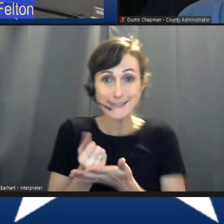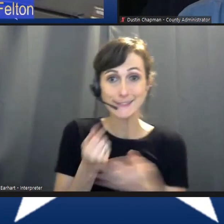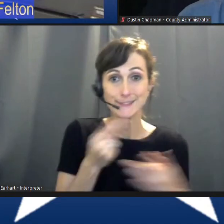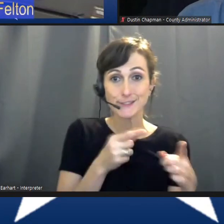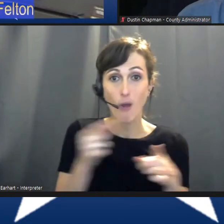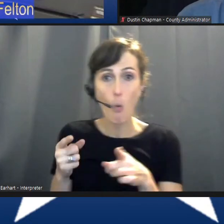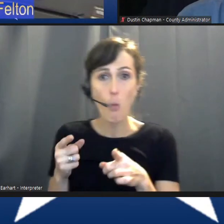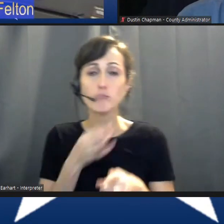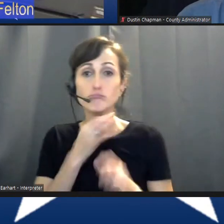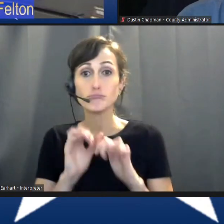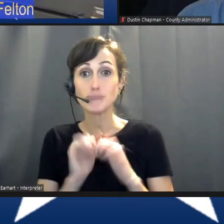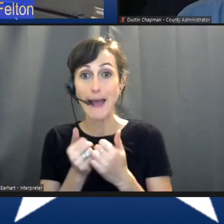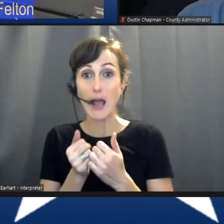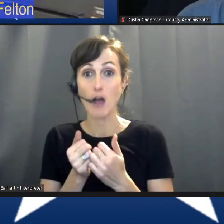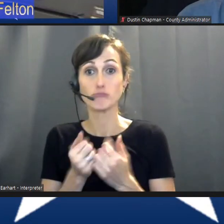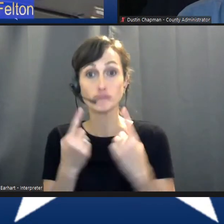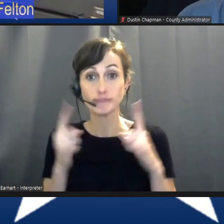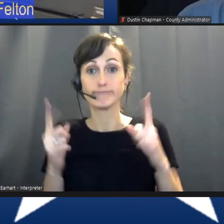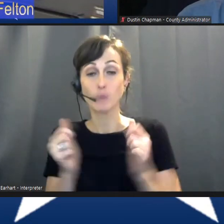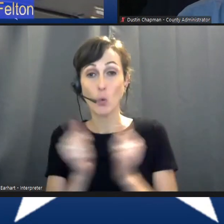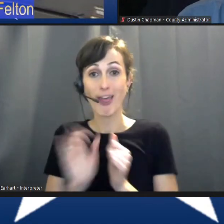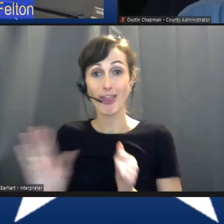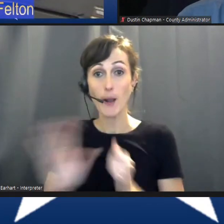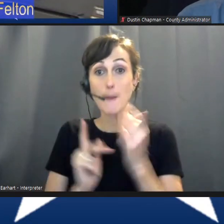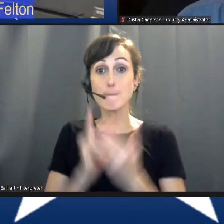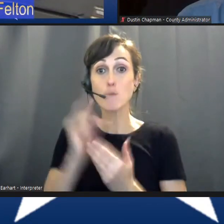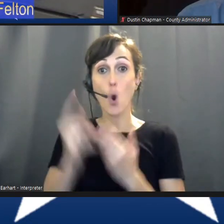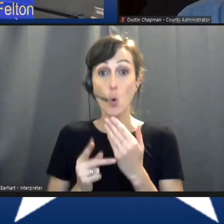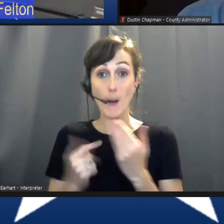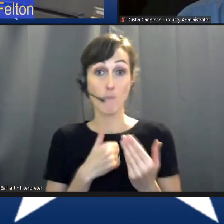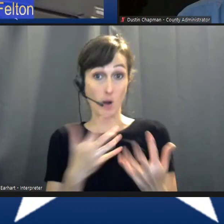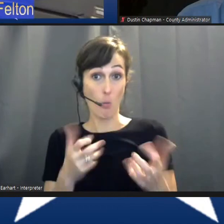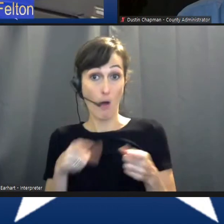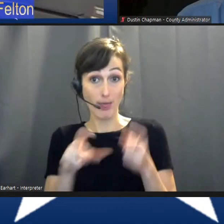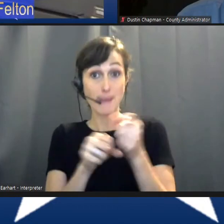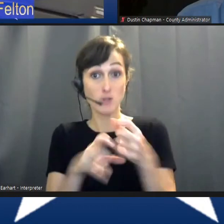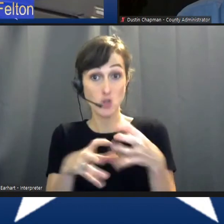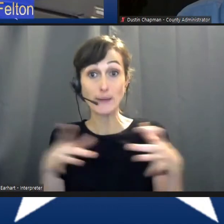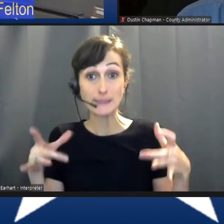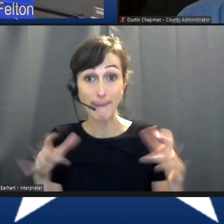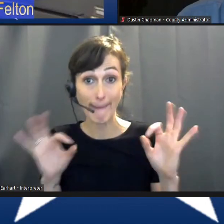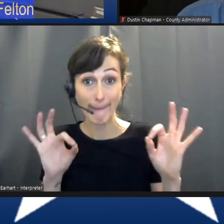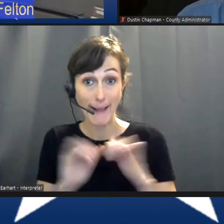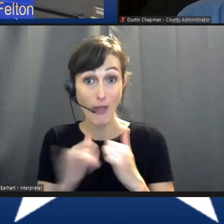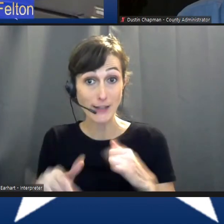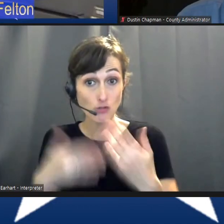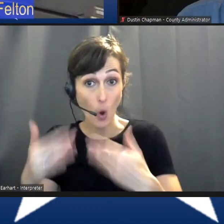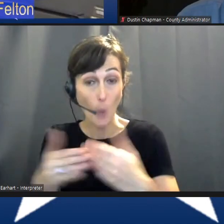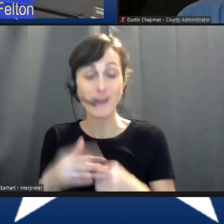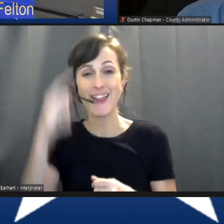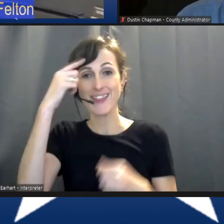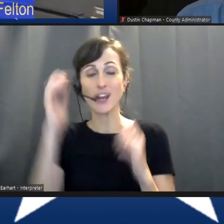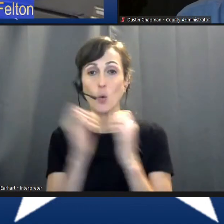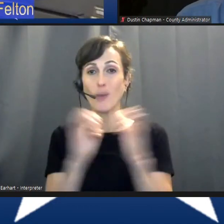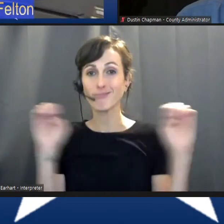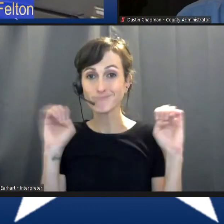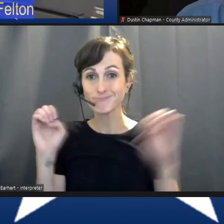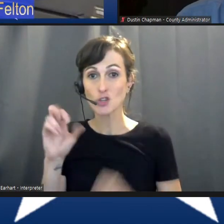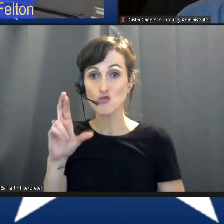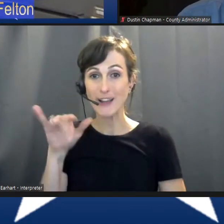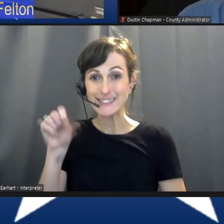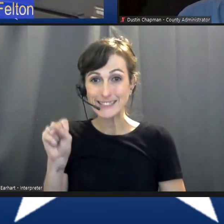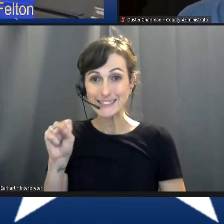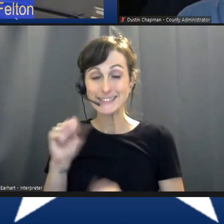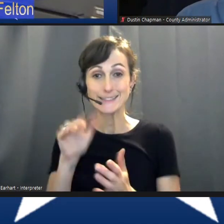wanted them to expand. And I think from the crisis center is we've still got a lot of